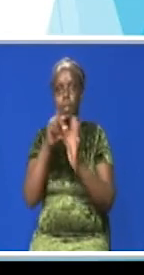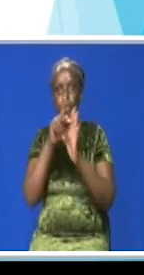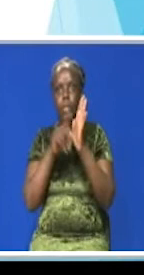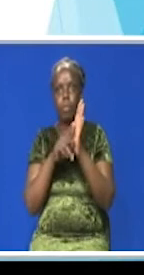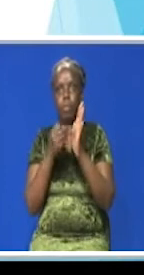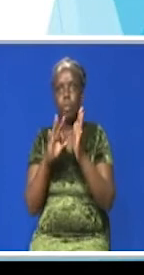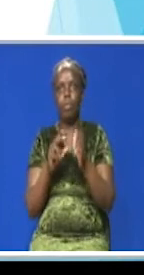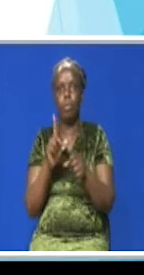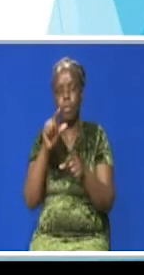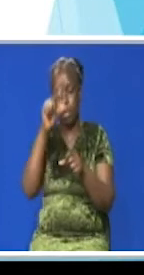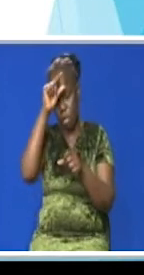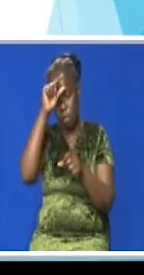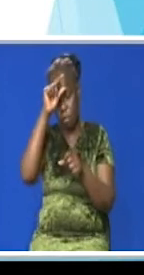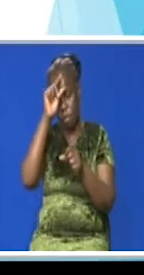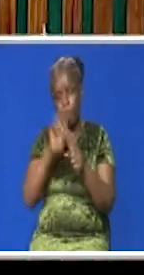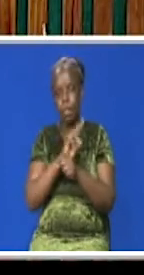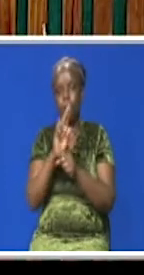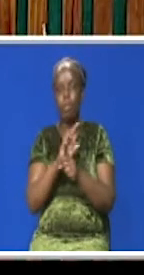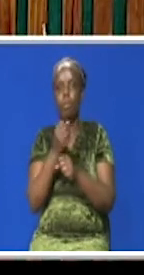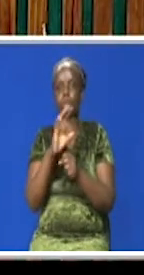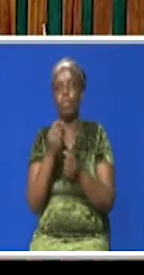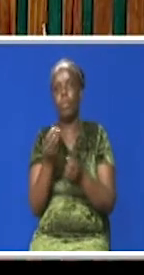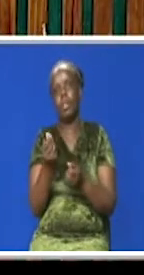principles of government expenditure.